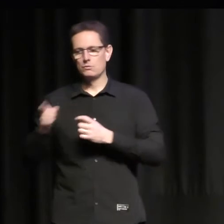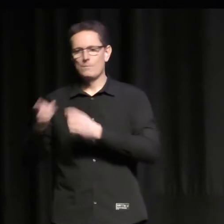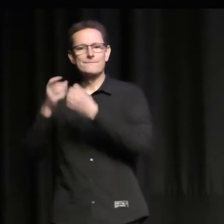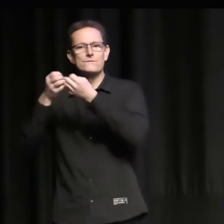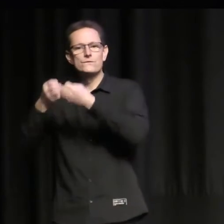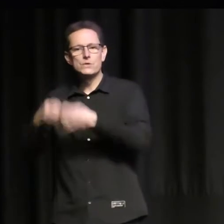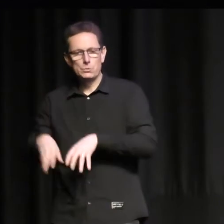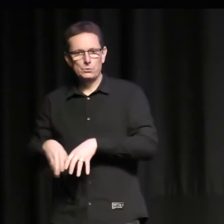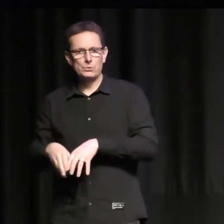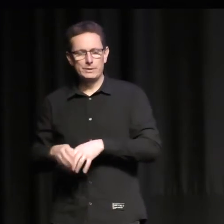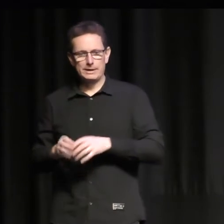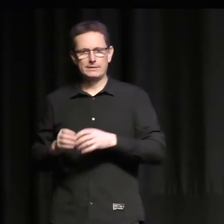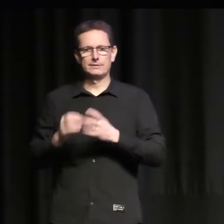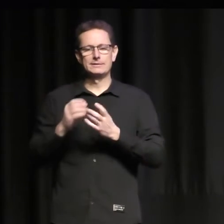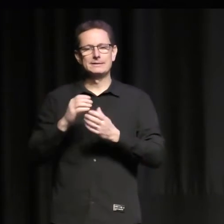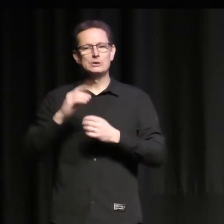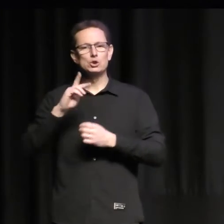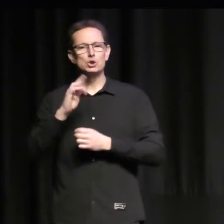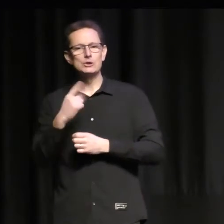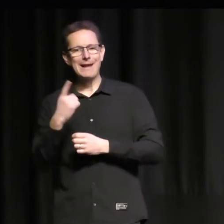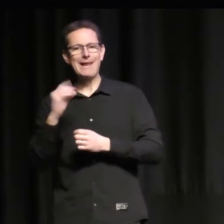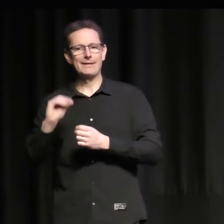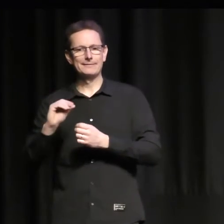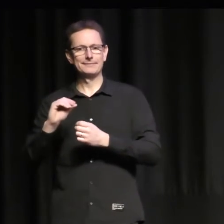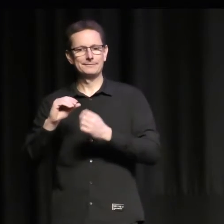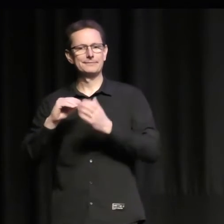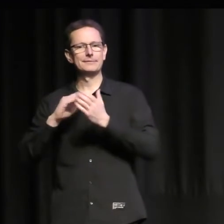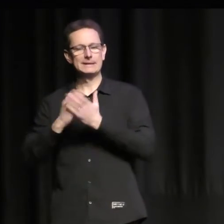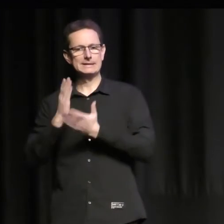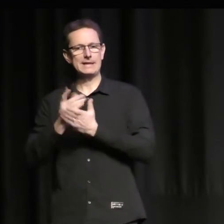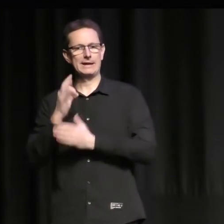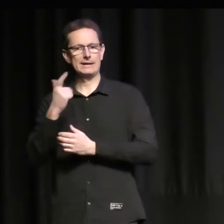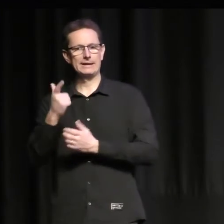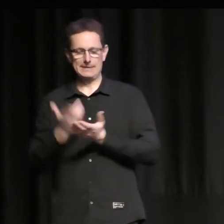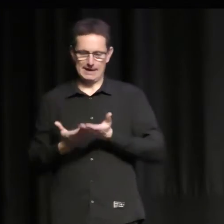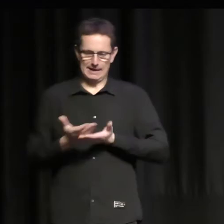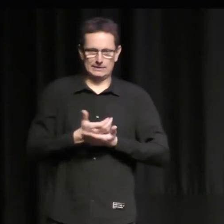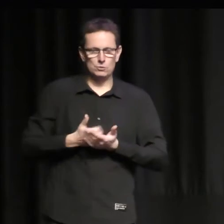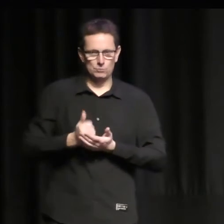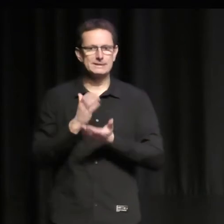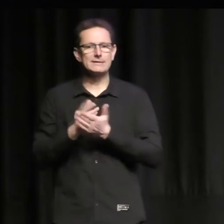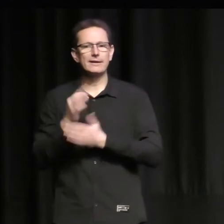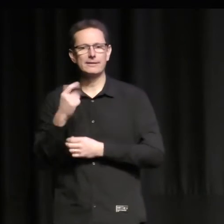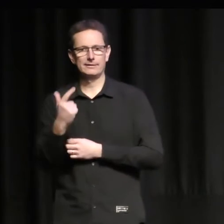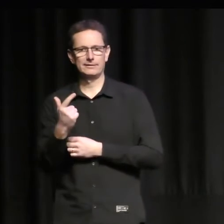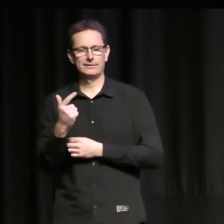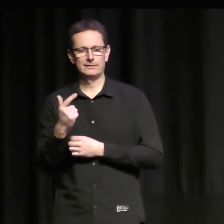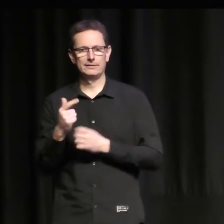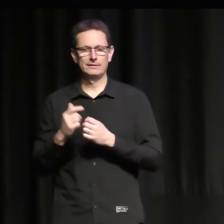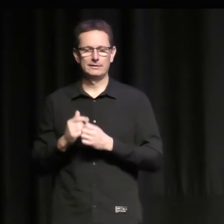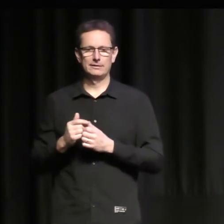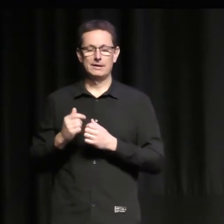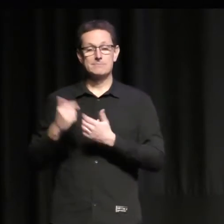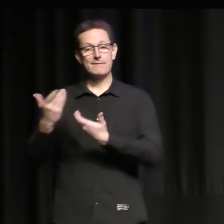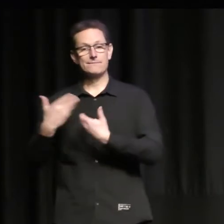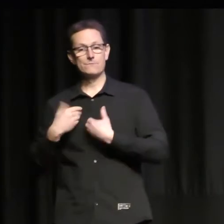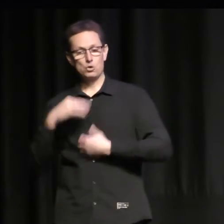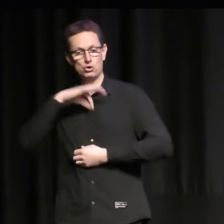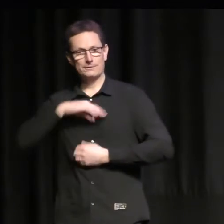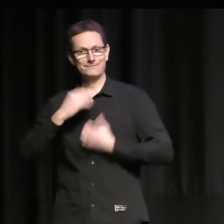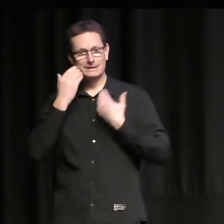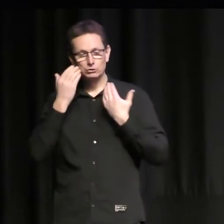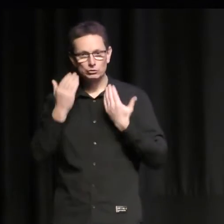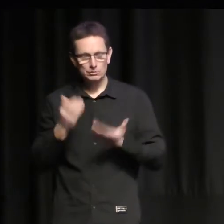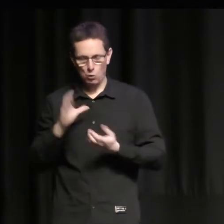losing the sources of security, of income security. And increasingly, data show that if you're